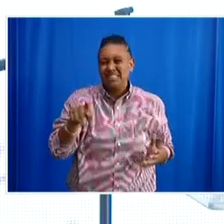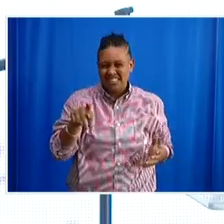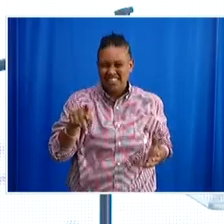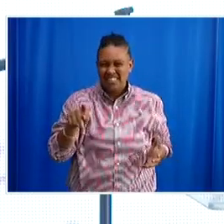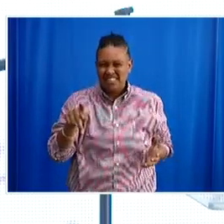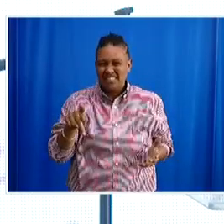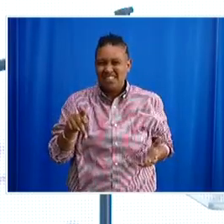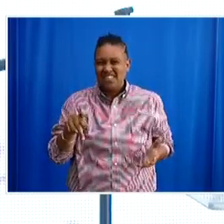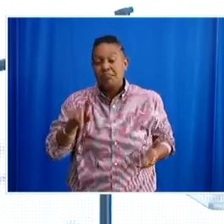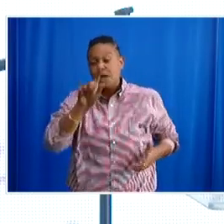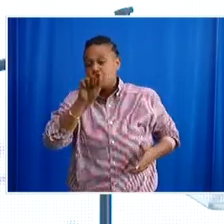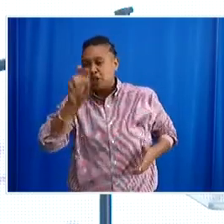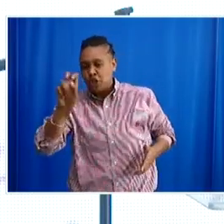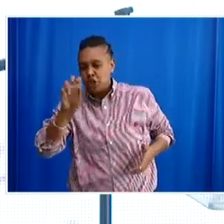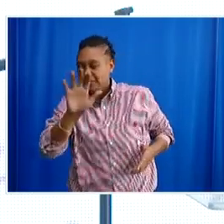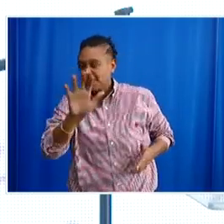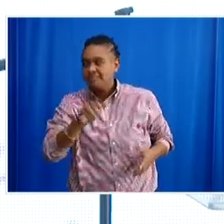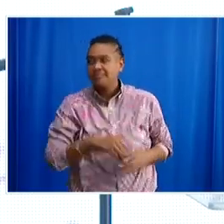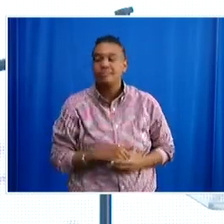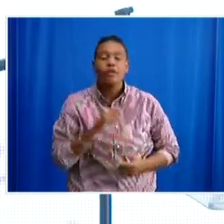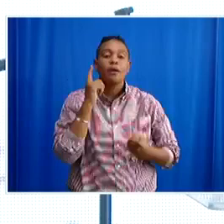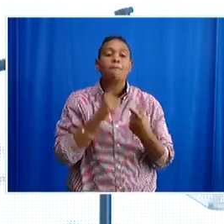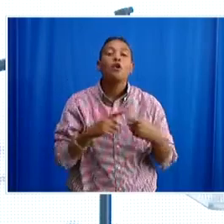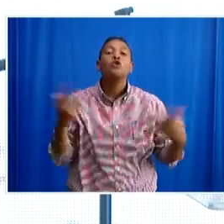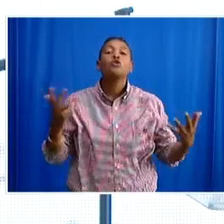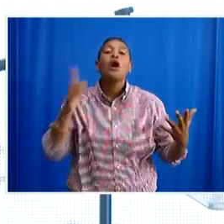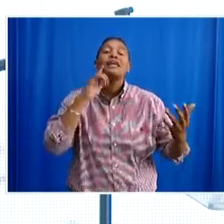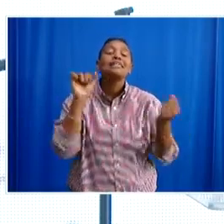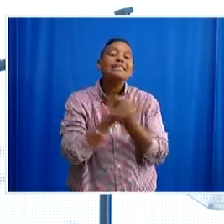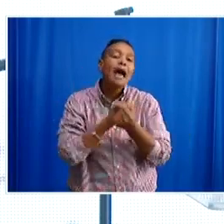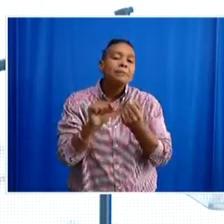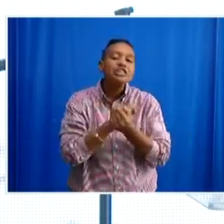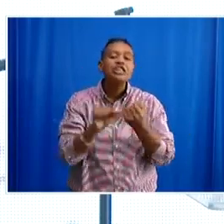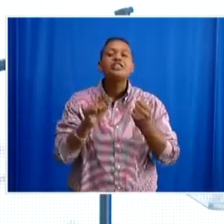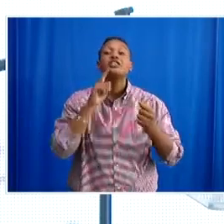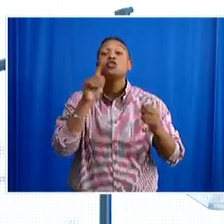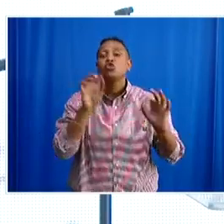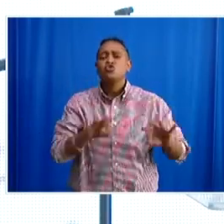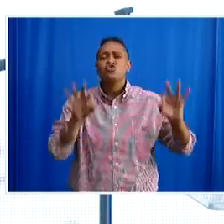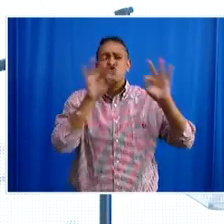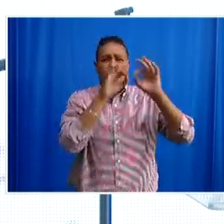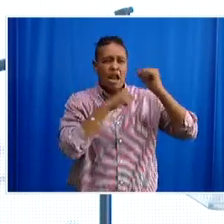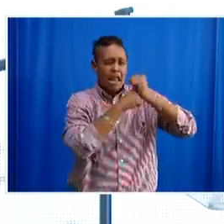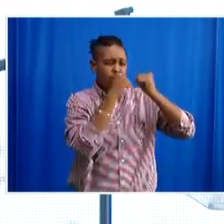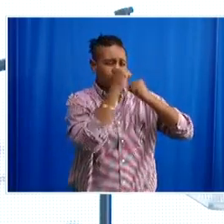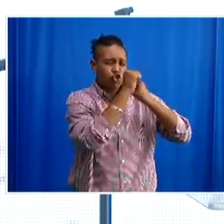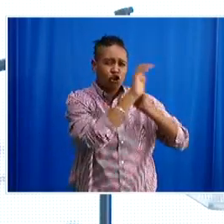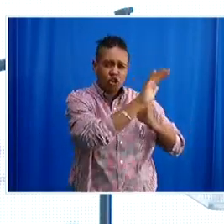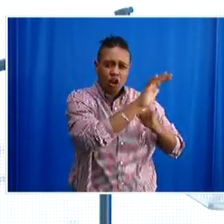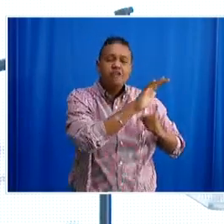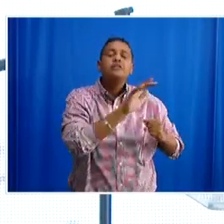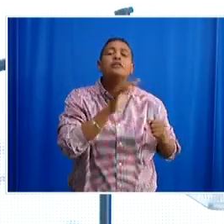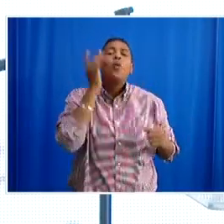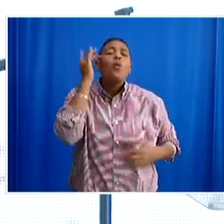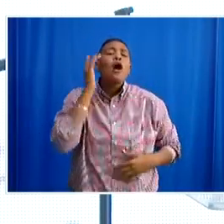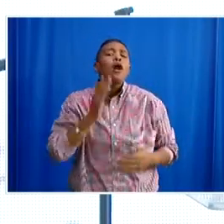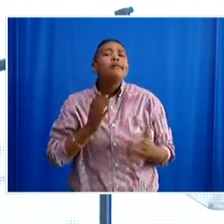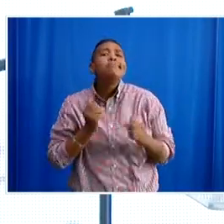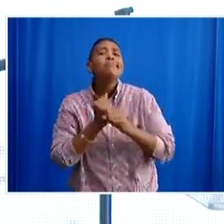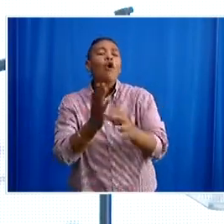by 2030, as well as damages to critical infrastructure due to